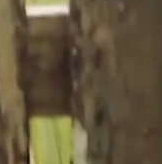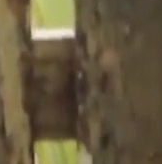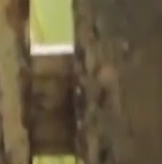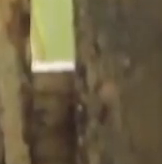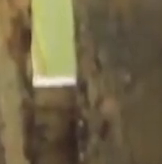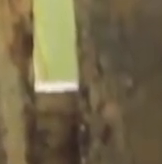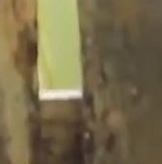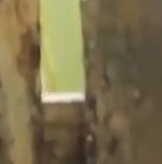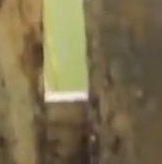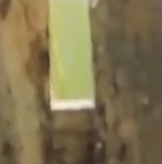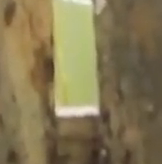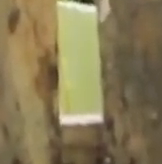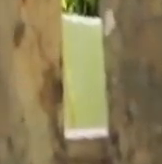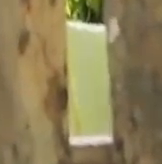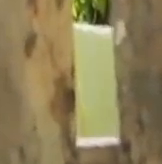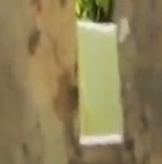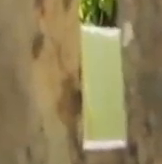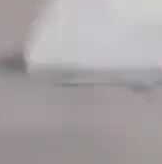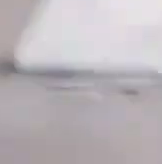to their communities